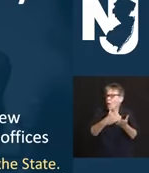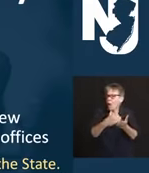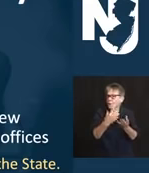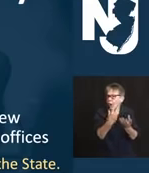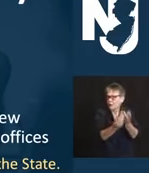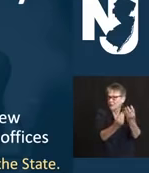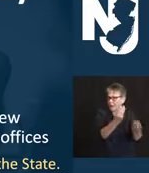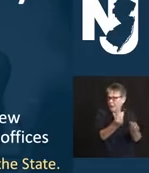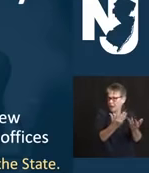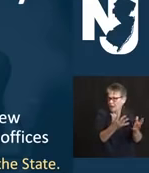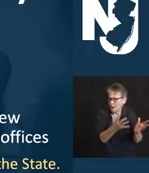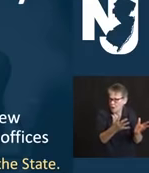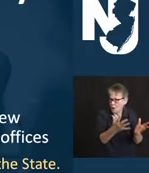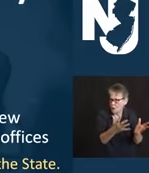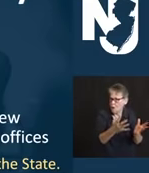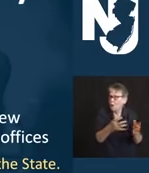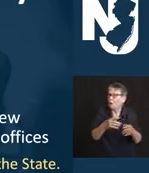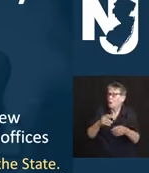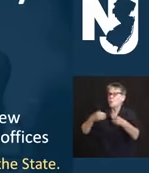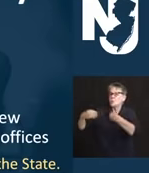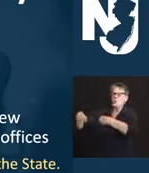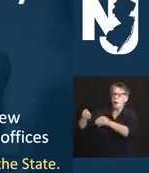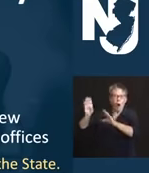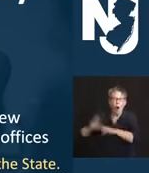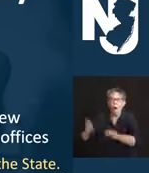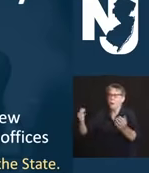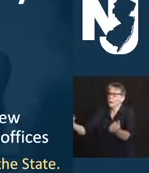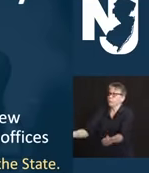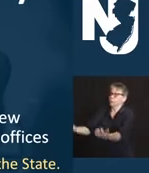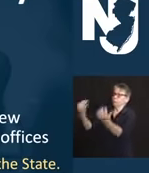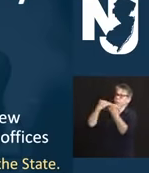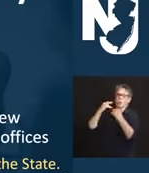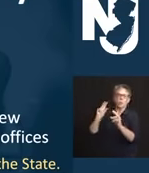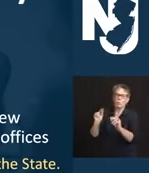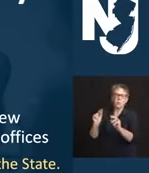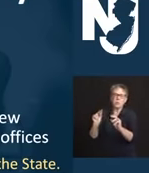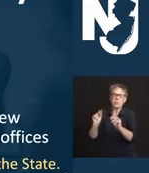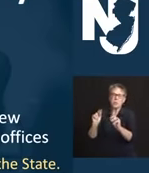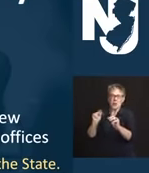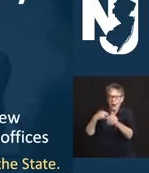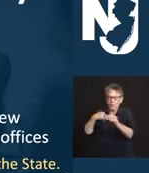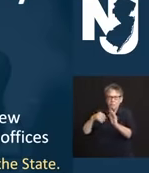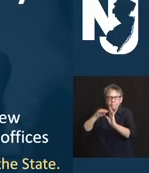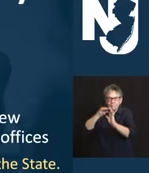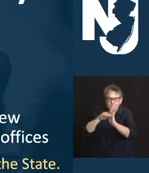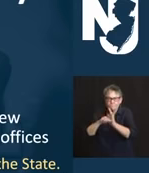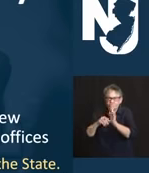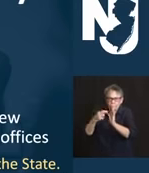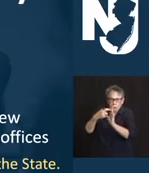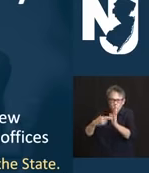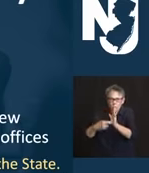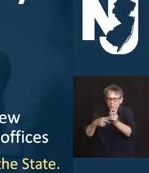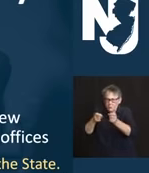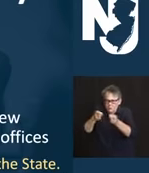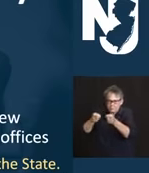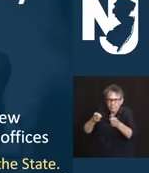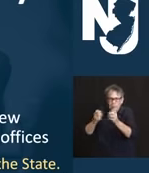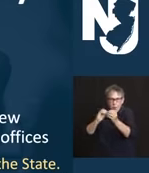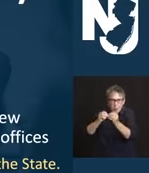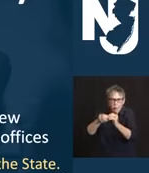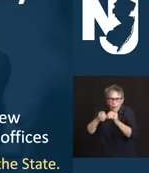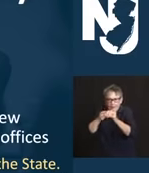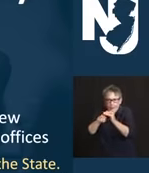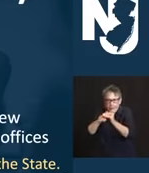simply, there would be no customers. As I have also said, our goal was to get this restart going as quickly as we could, but